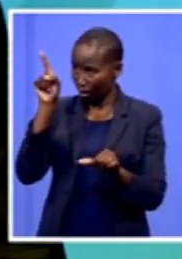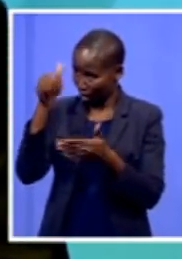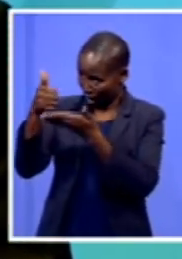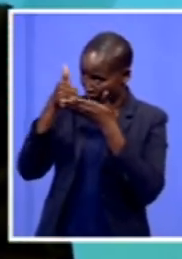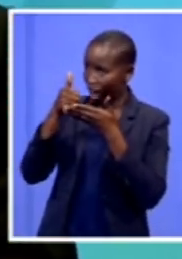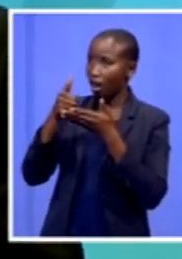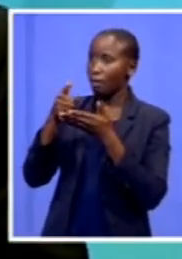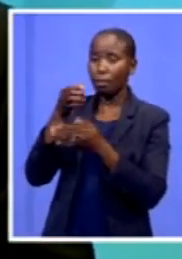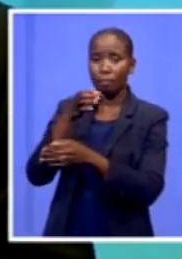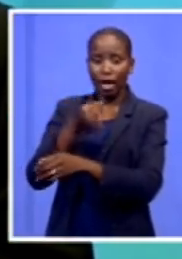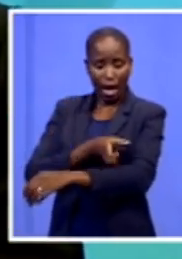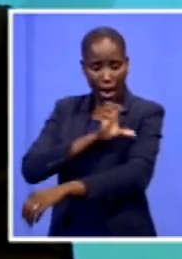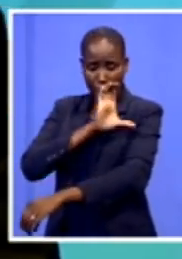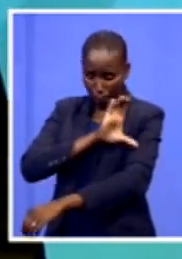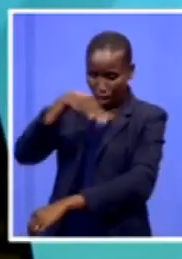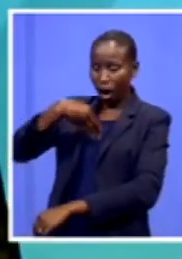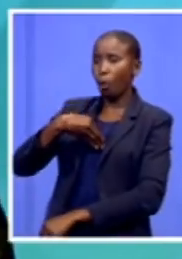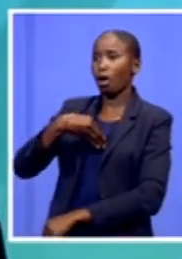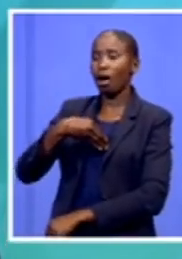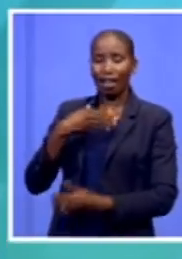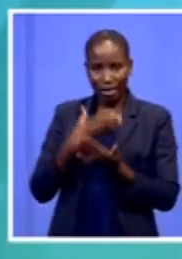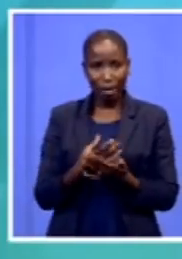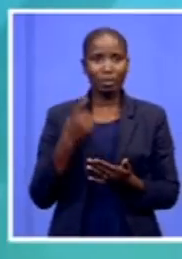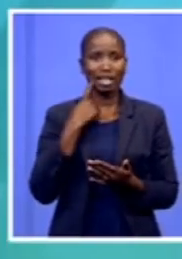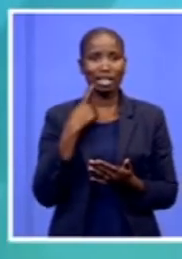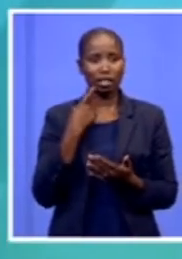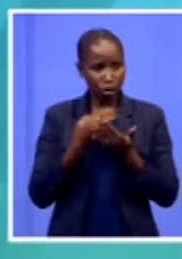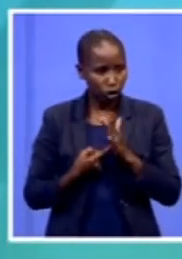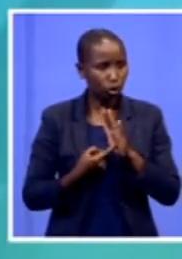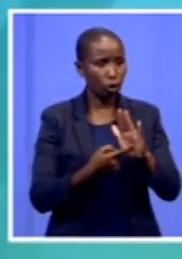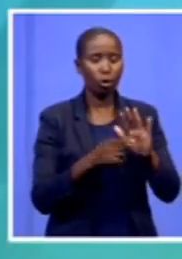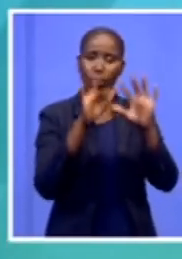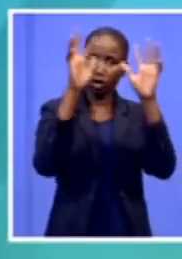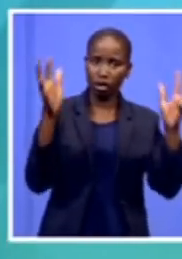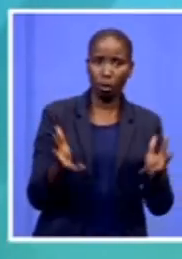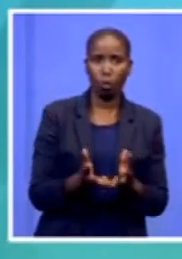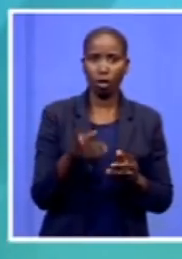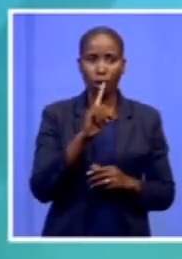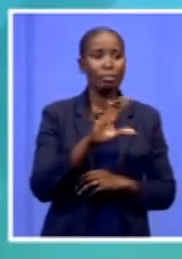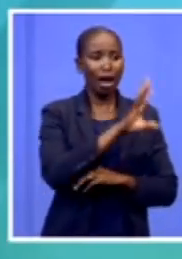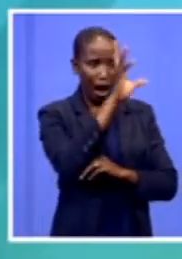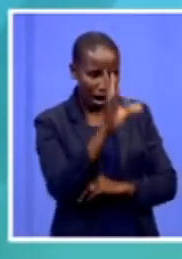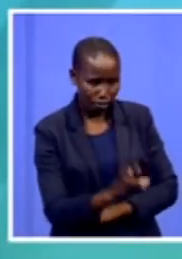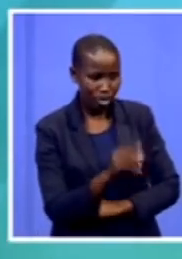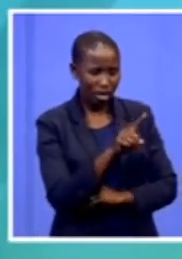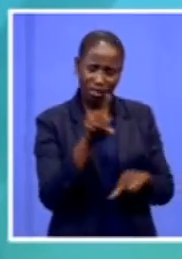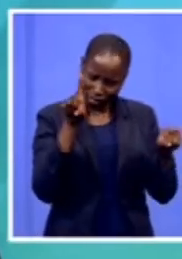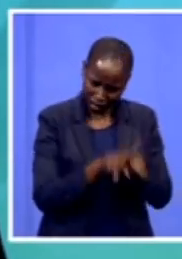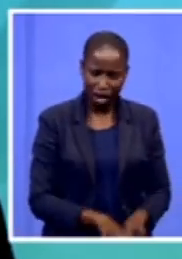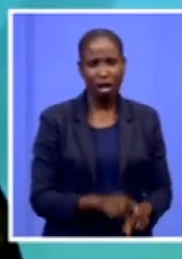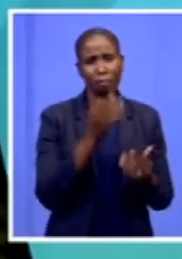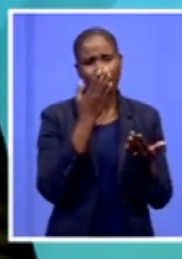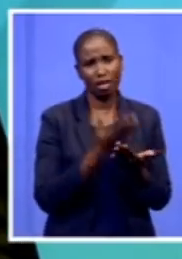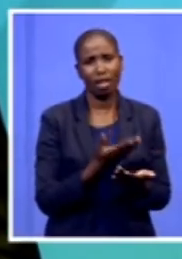together and demonstrate to the world that Africa has the ability, the scientists and